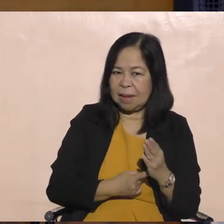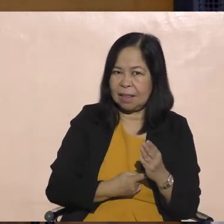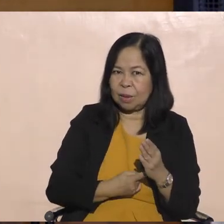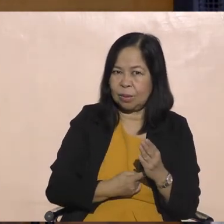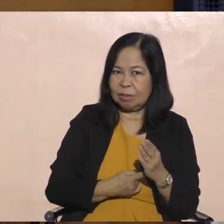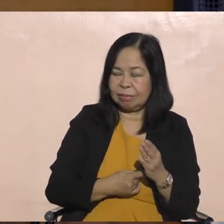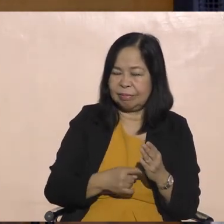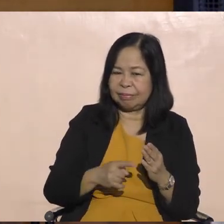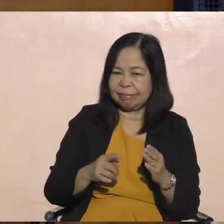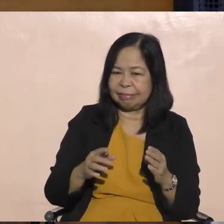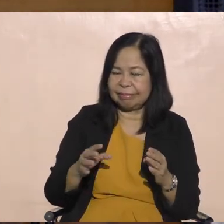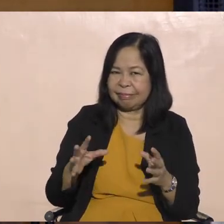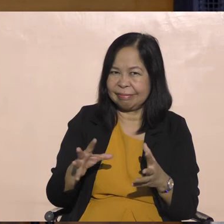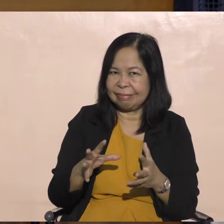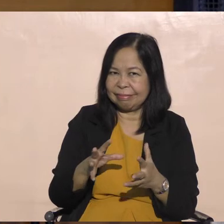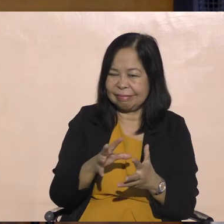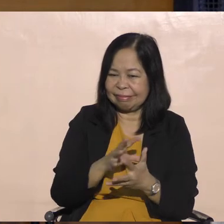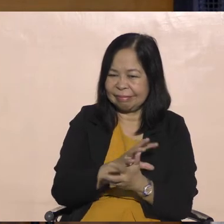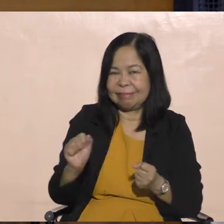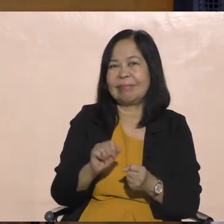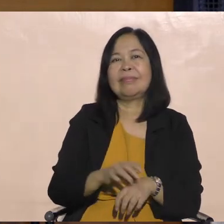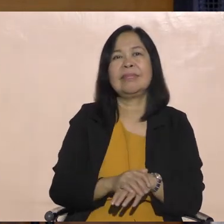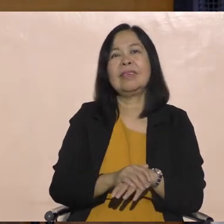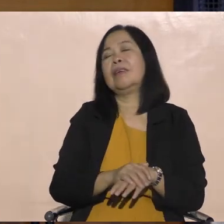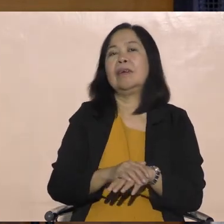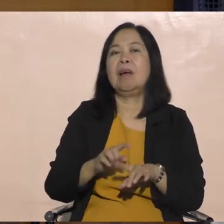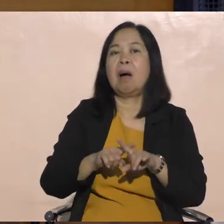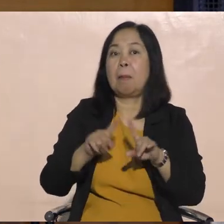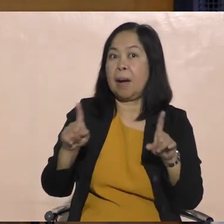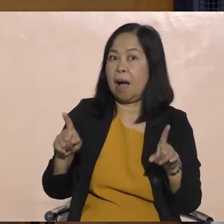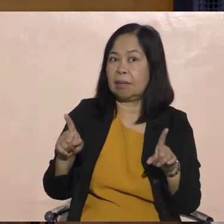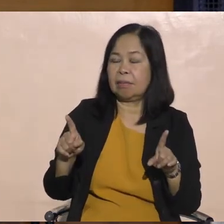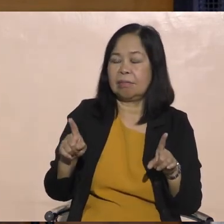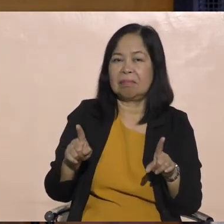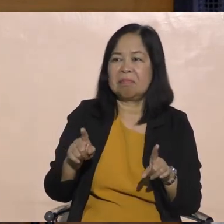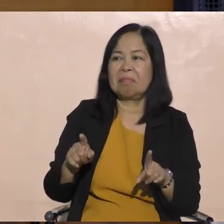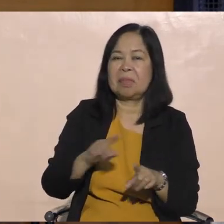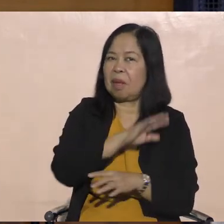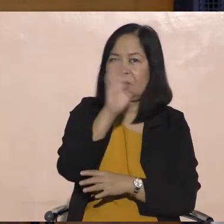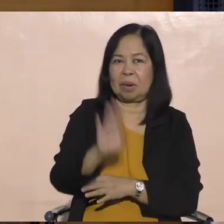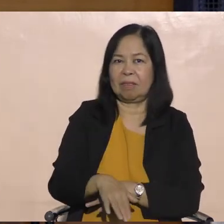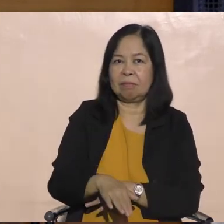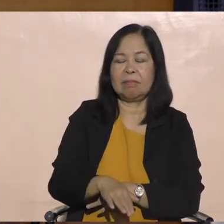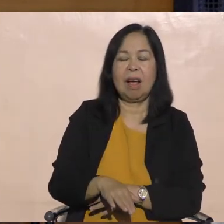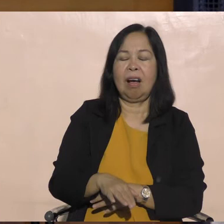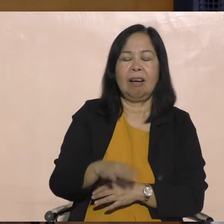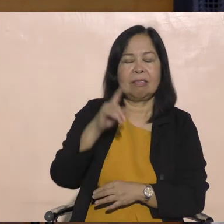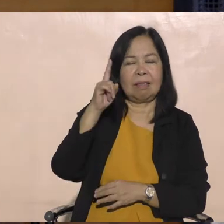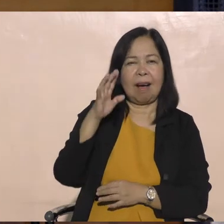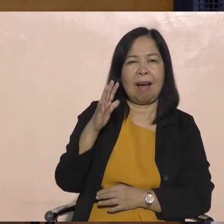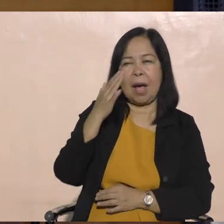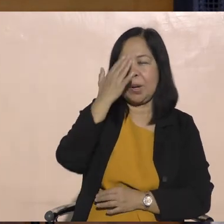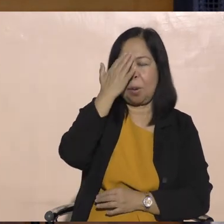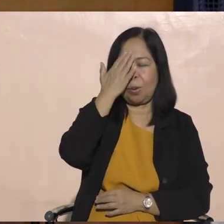4 days. That's more than a period. Dili lang tutuldok, mga kaigsoonan, but that's an exclamation mark. Meaning to say,